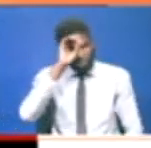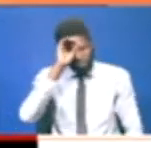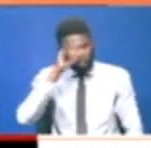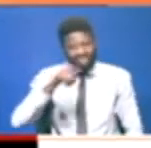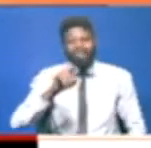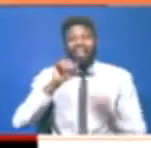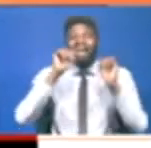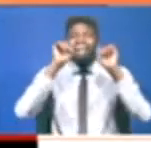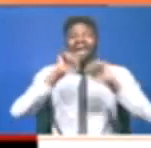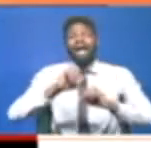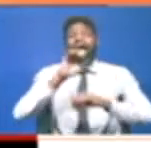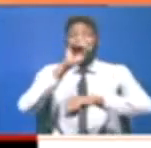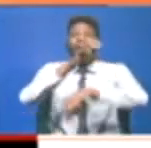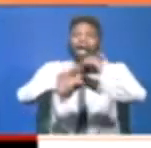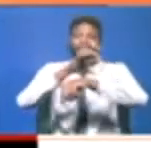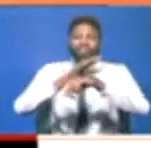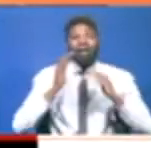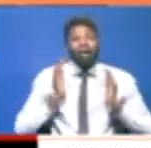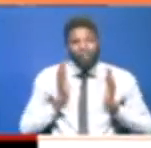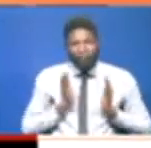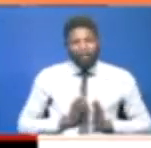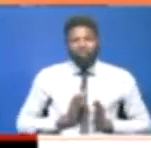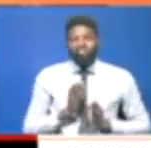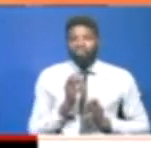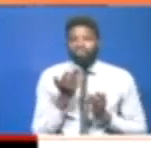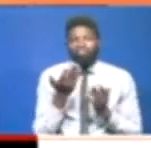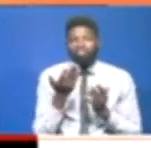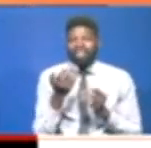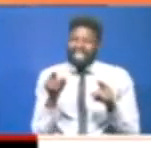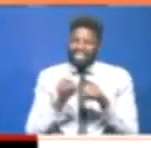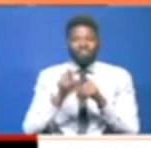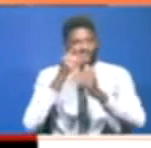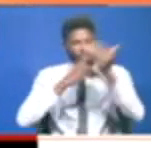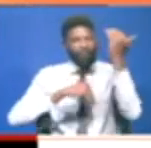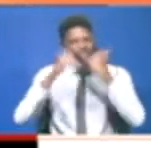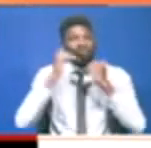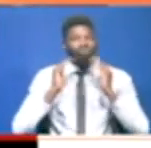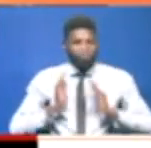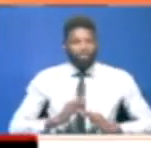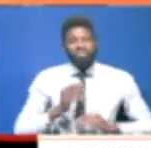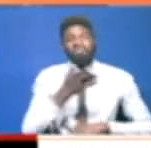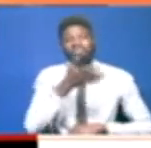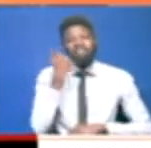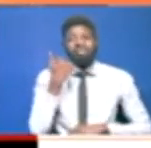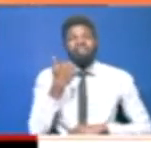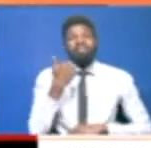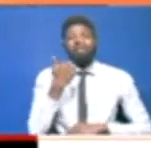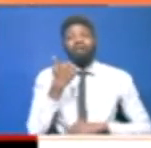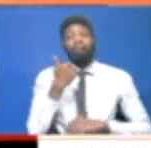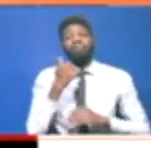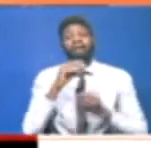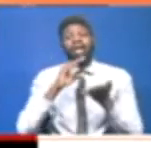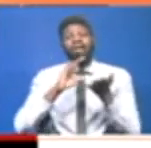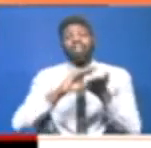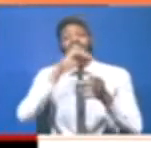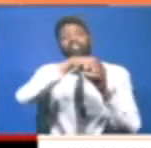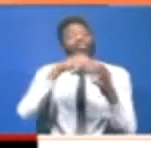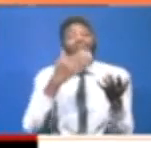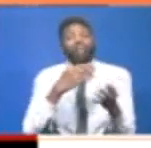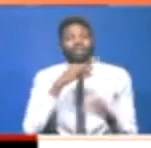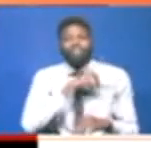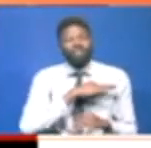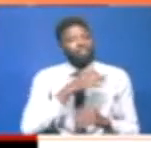where would you advise anyone, you know, from a professional perspective, where they are likely to get better returns? I know